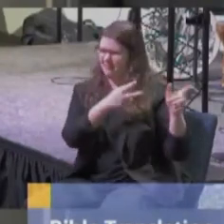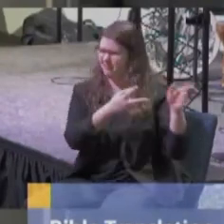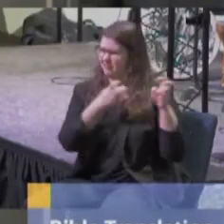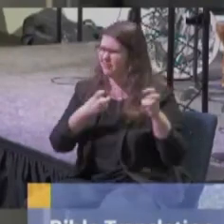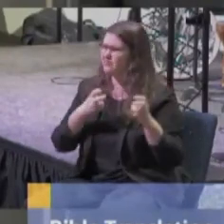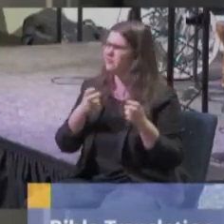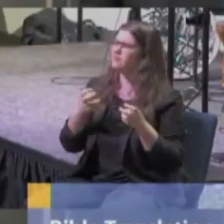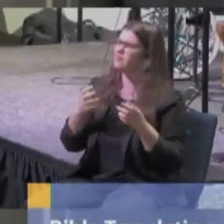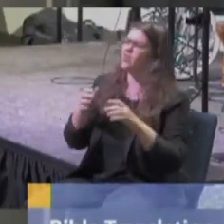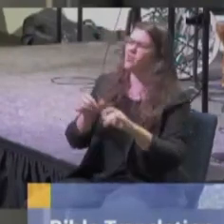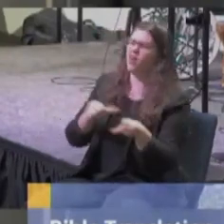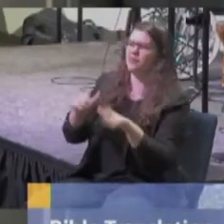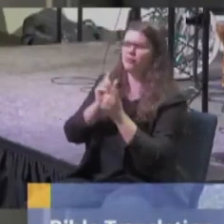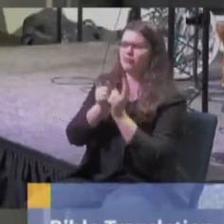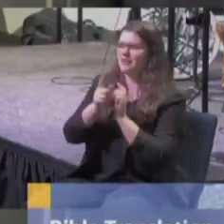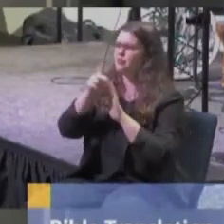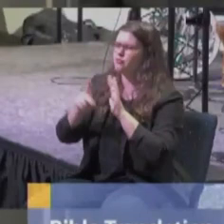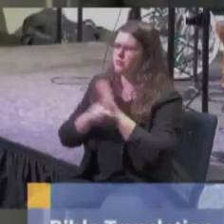there.